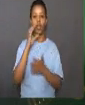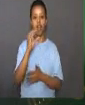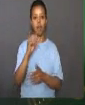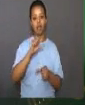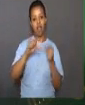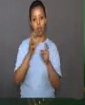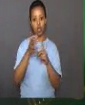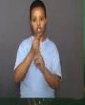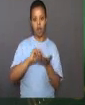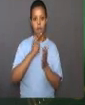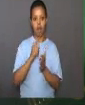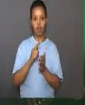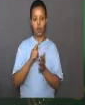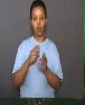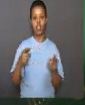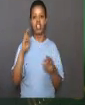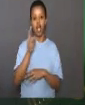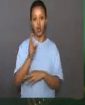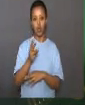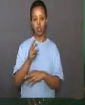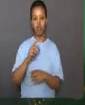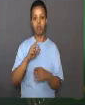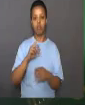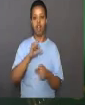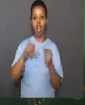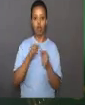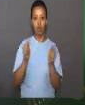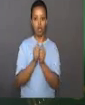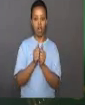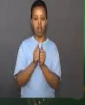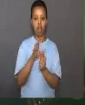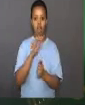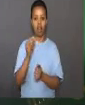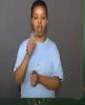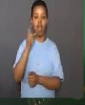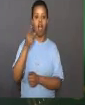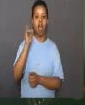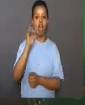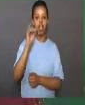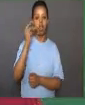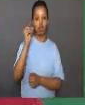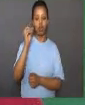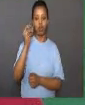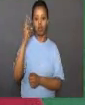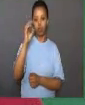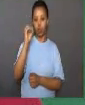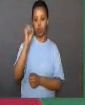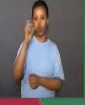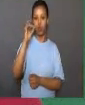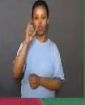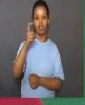atoms bonded to hydrogen and hydroxyl groups.